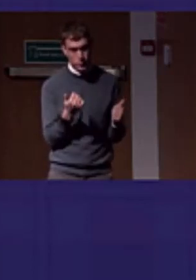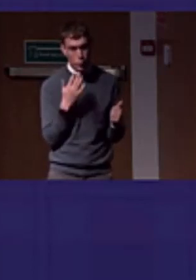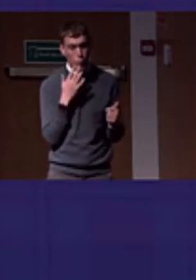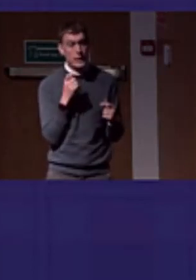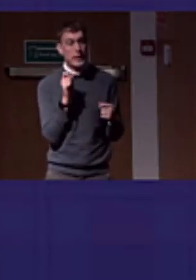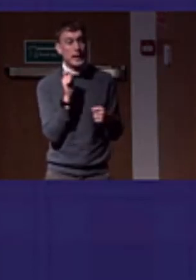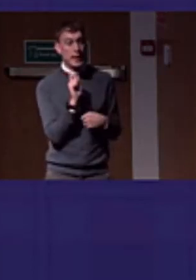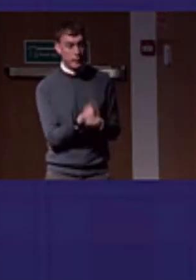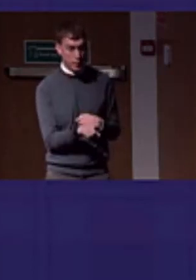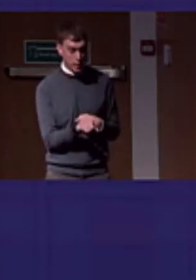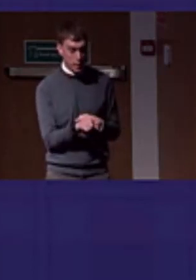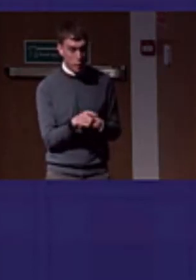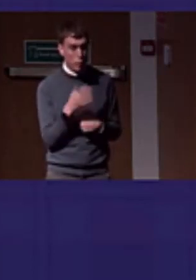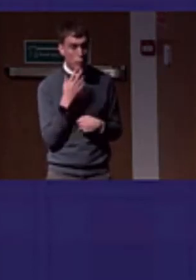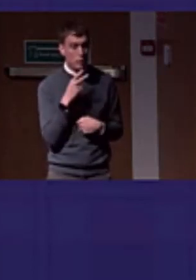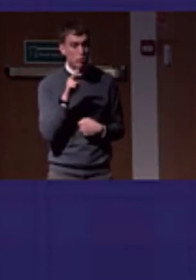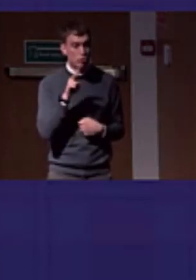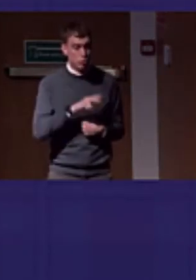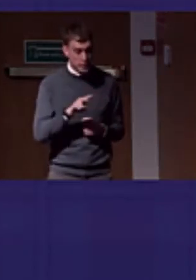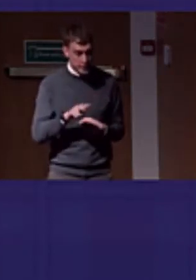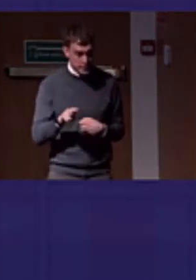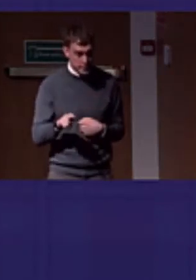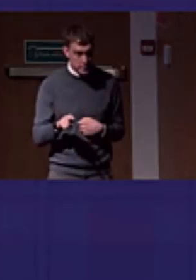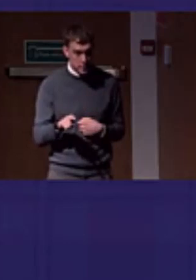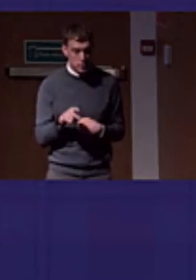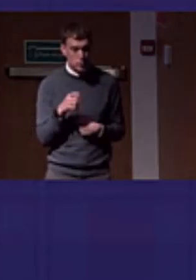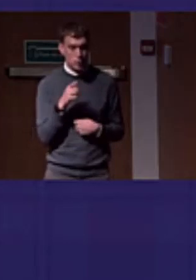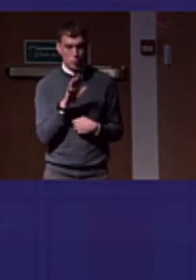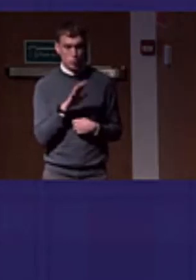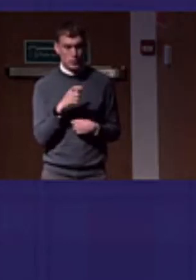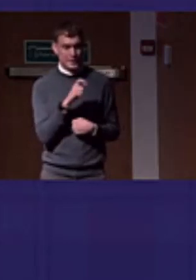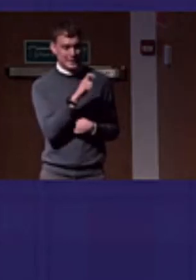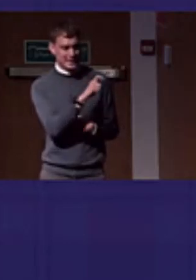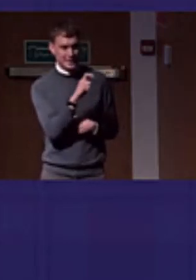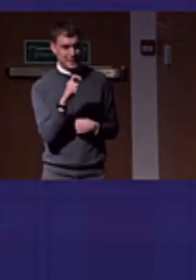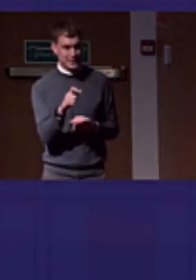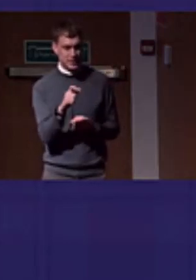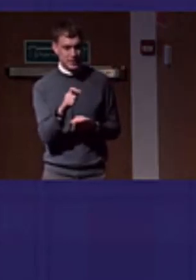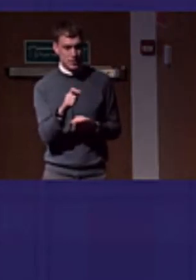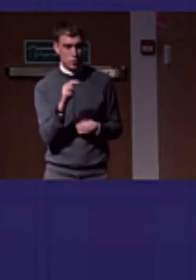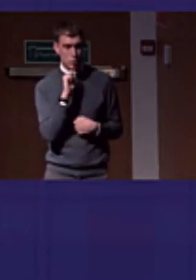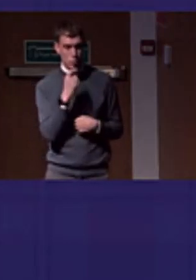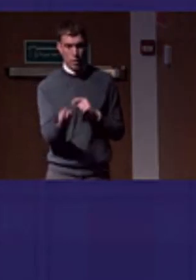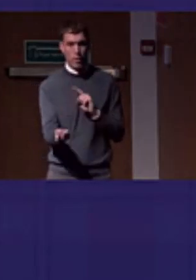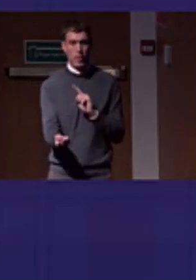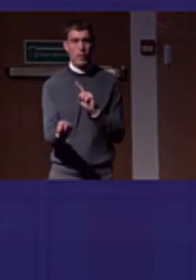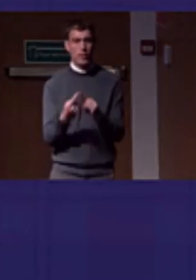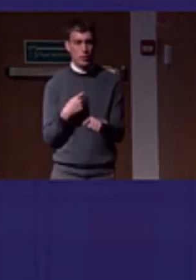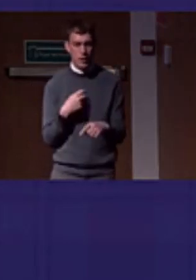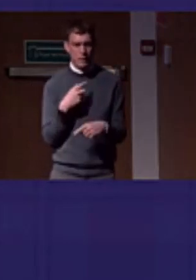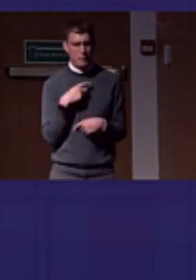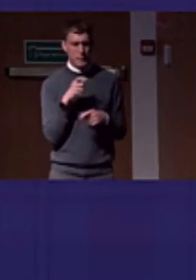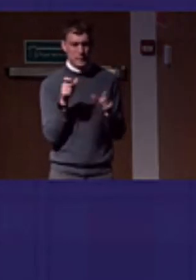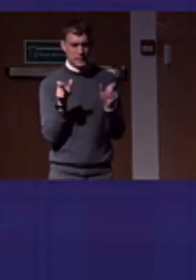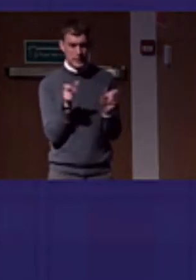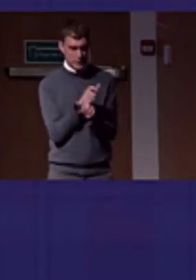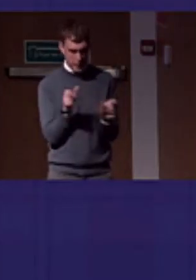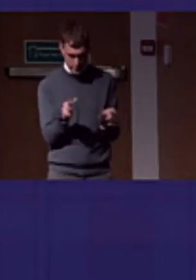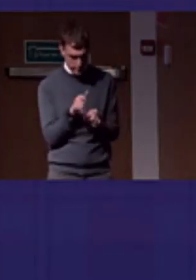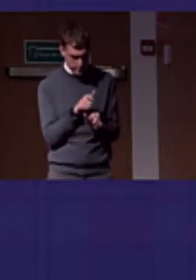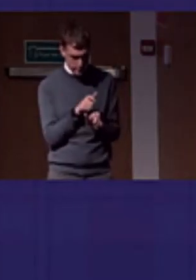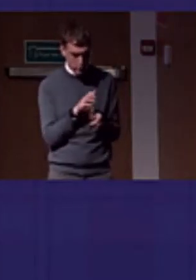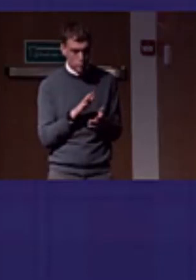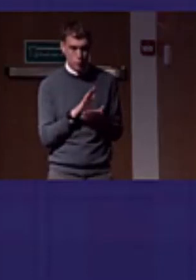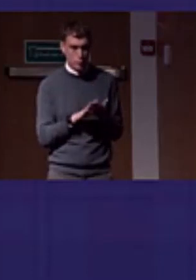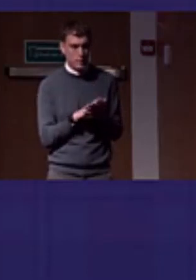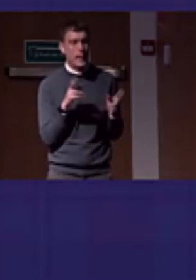send an email and you want me to read it, put me on the 2 line. Don't put me on the CC, because my 2 line goes to 1 inbox. I'm dyslexic, so the less email I have to read,